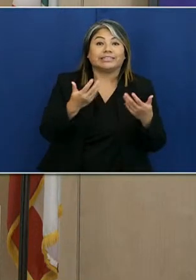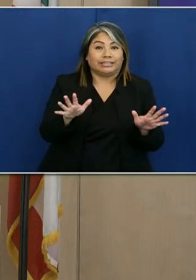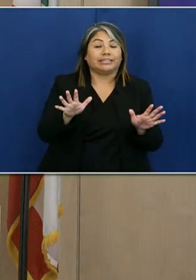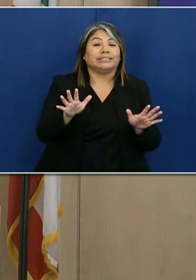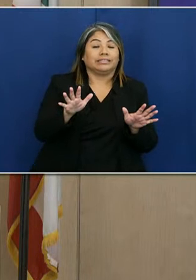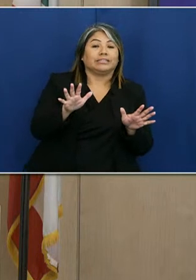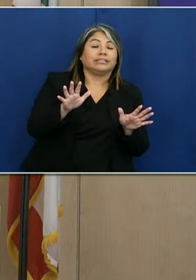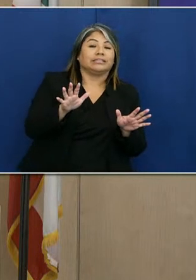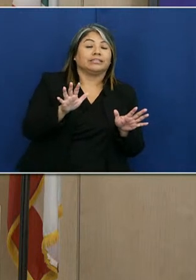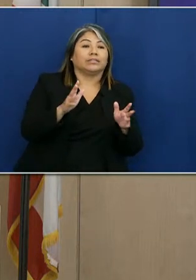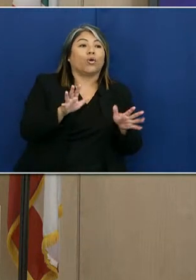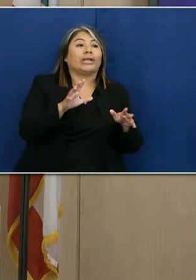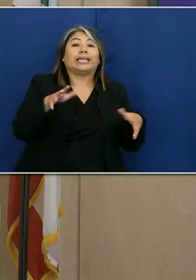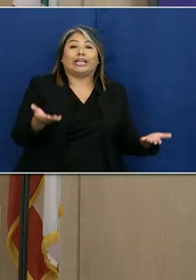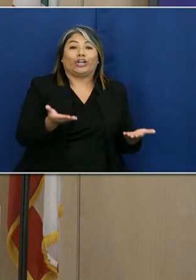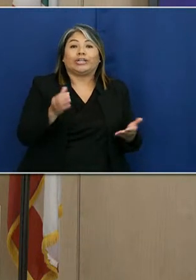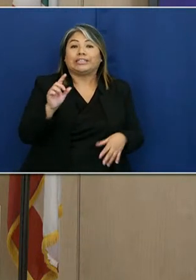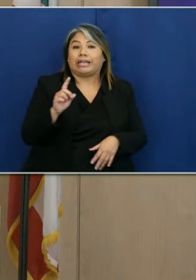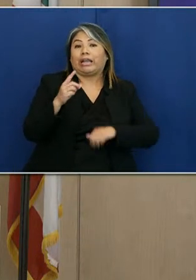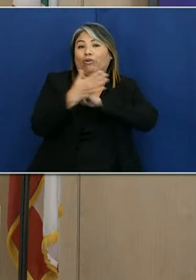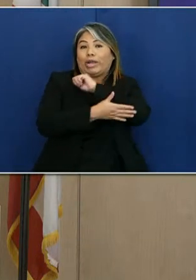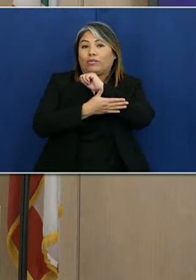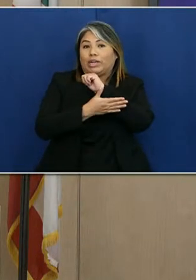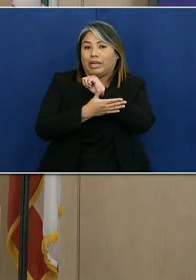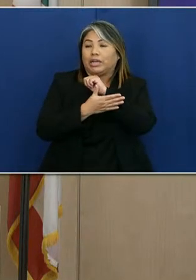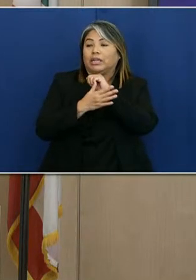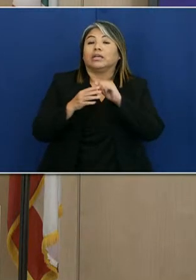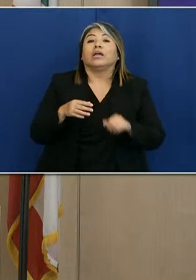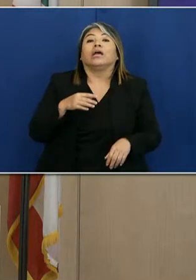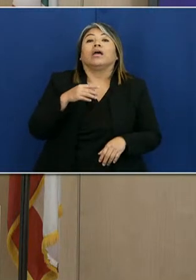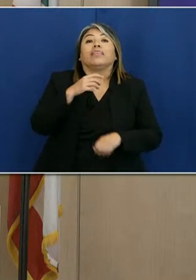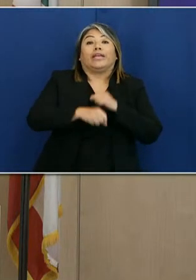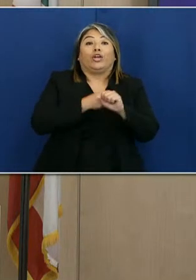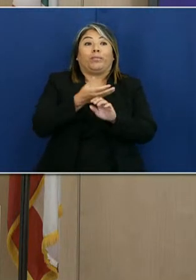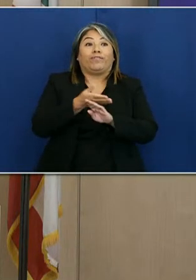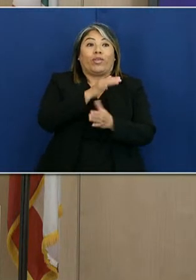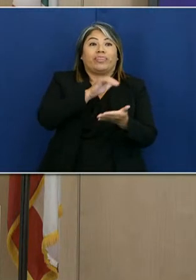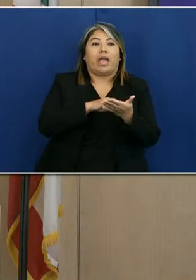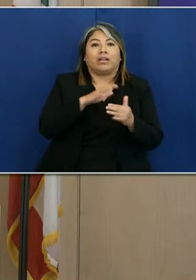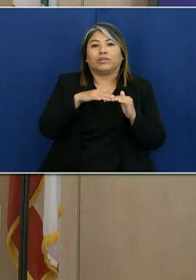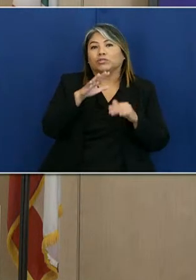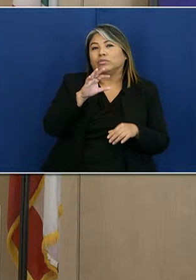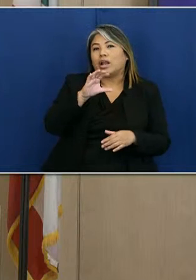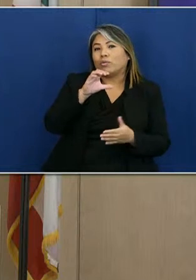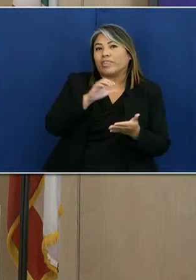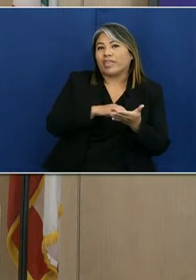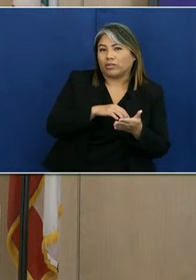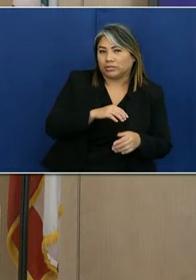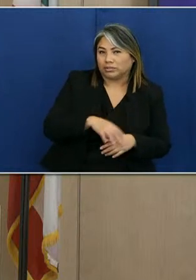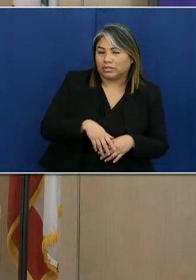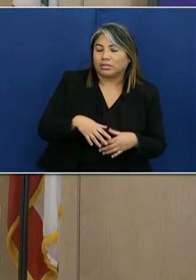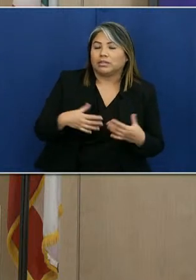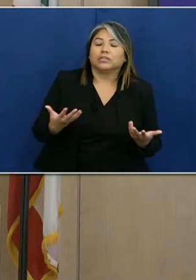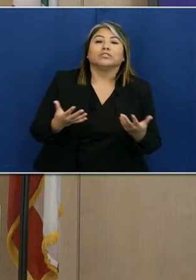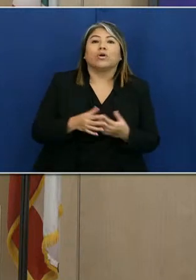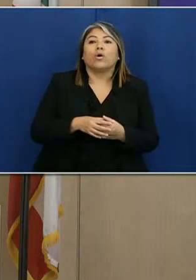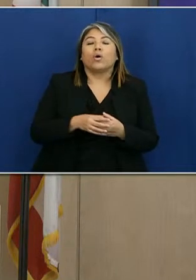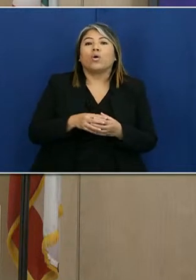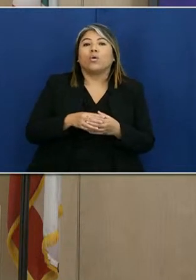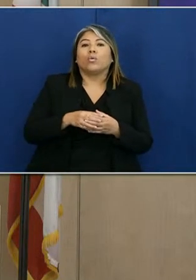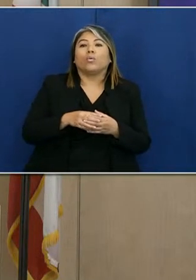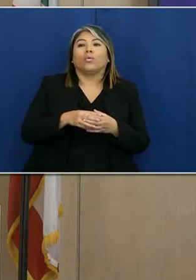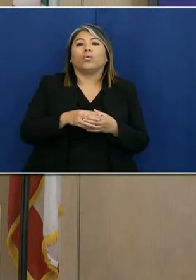been given in San Diego County to date. The year before, it was just over 900,000. So we